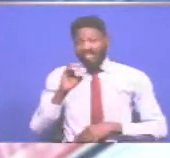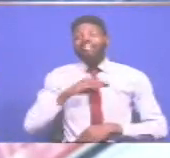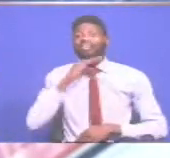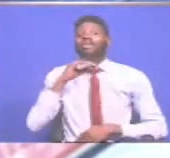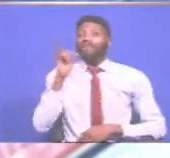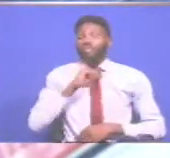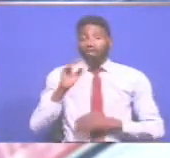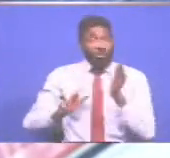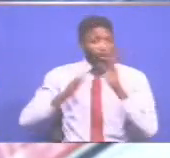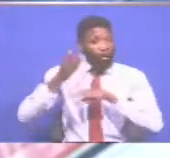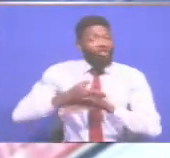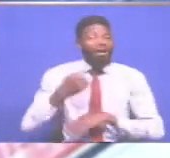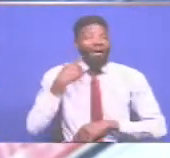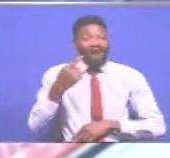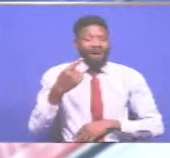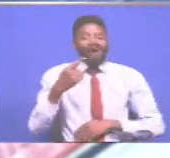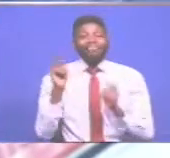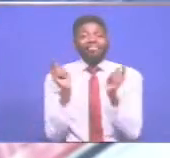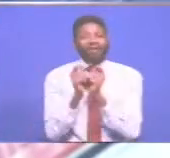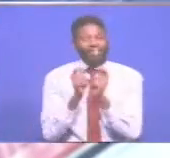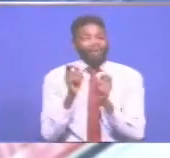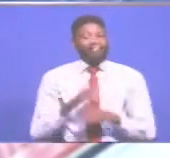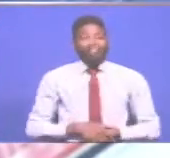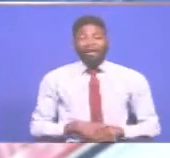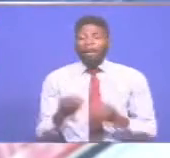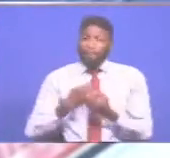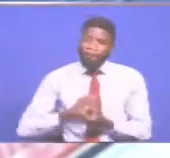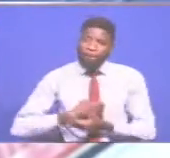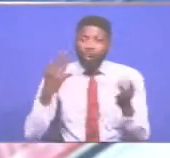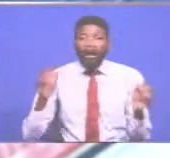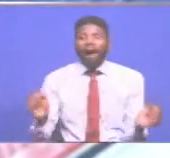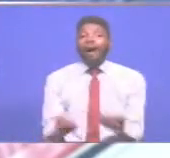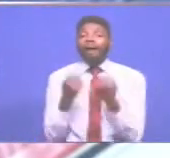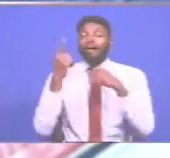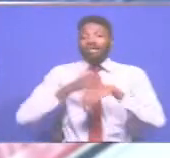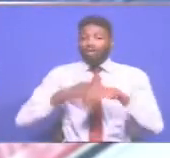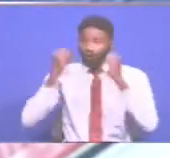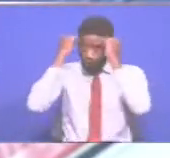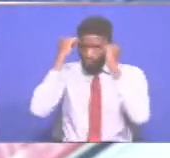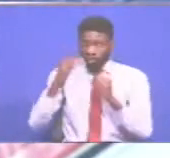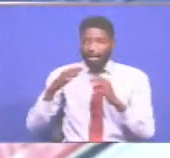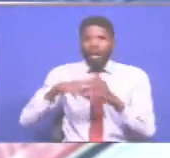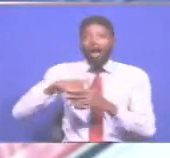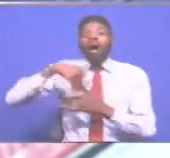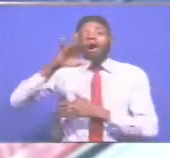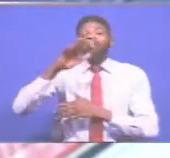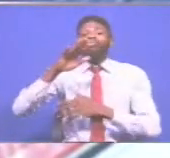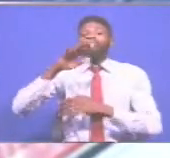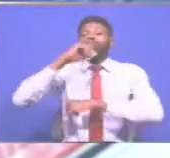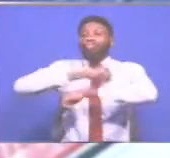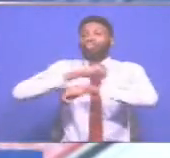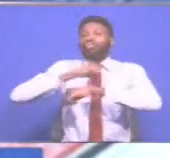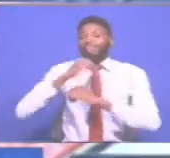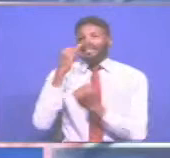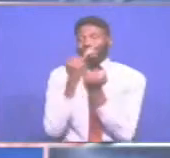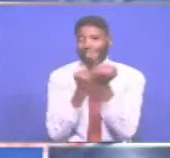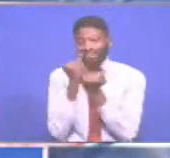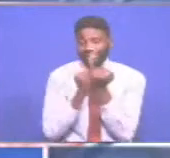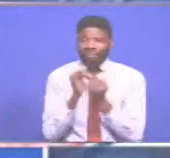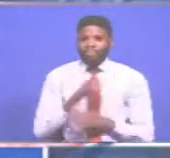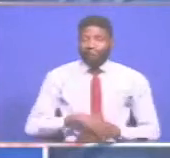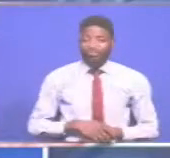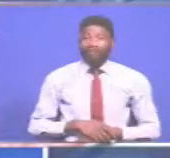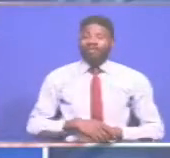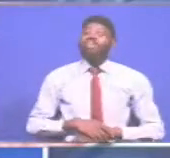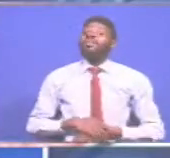The explosions took place as students were leaving the building on Saturday, with pictures on social media showing abandoned school bags